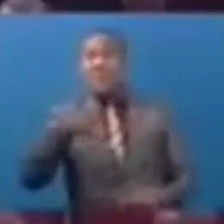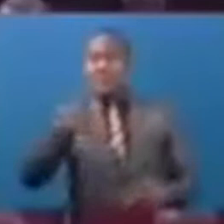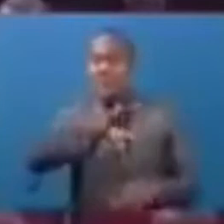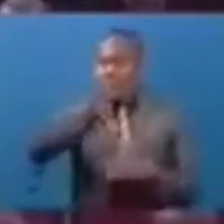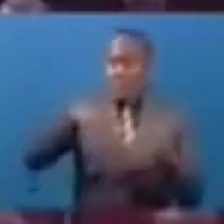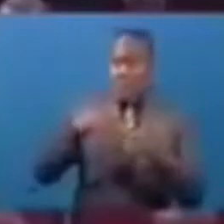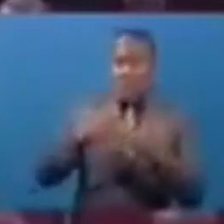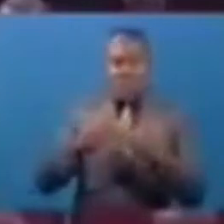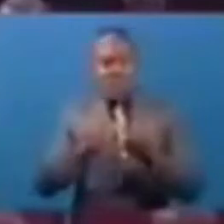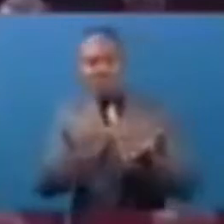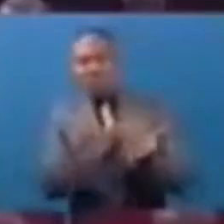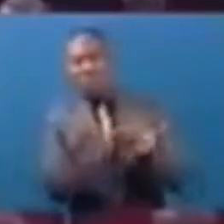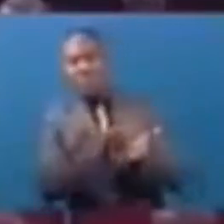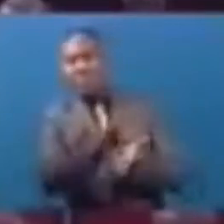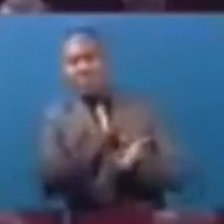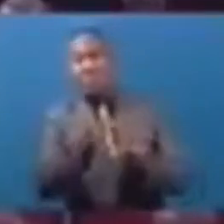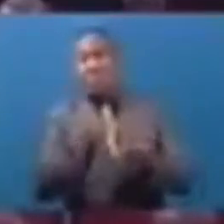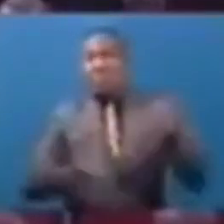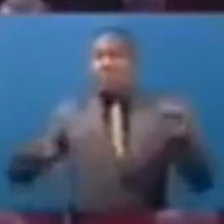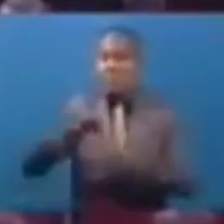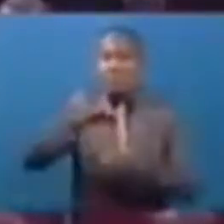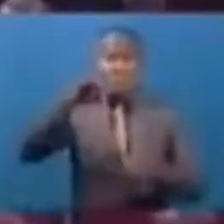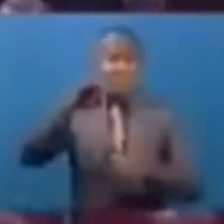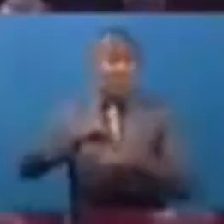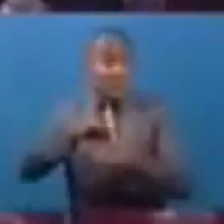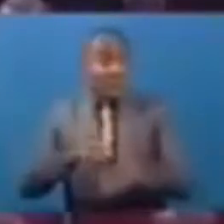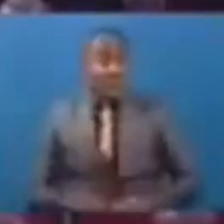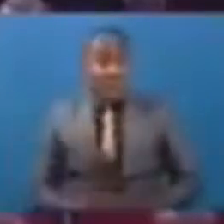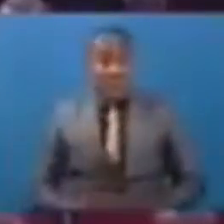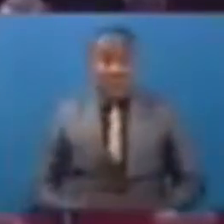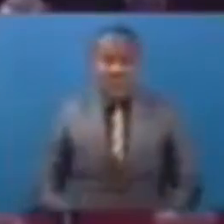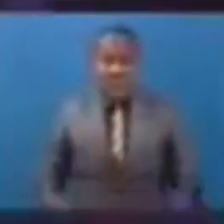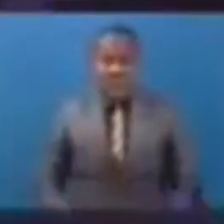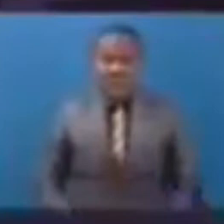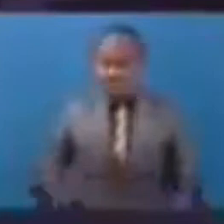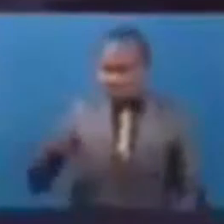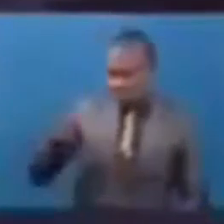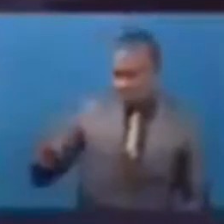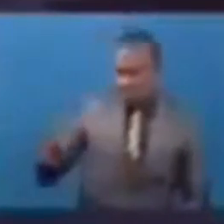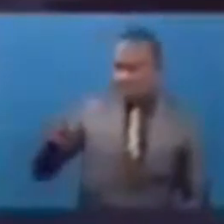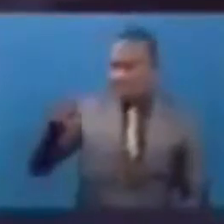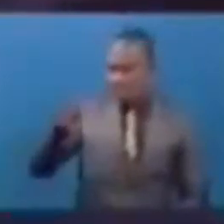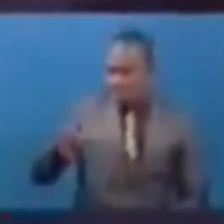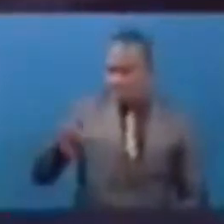Bonnie Gwedegwe and Akoto Bamfu JJSC dismissed the claim of overvoting.